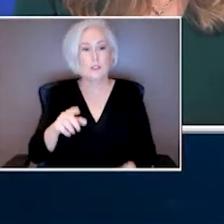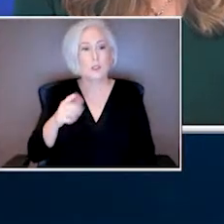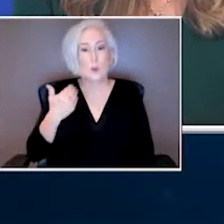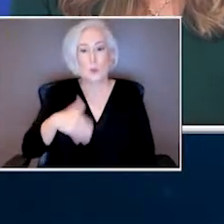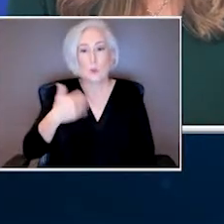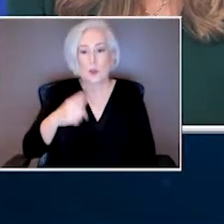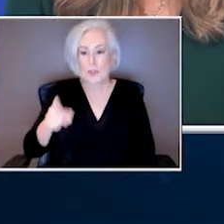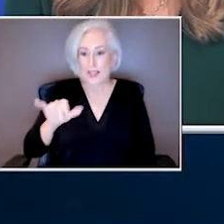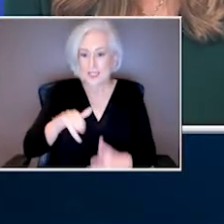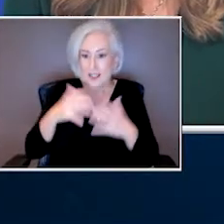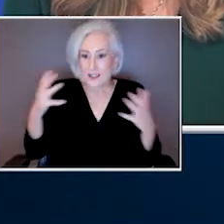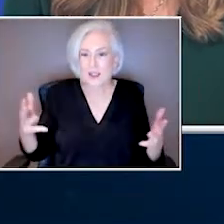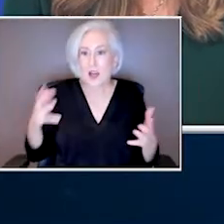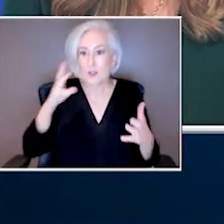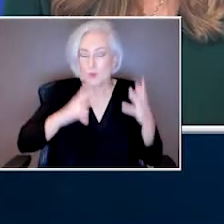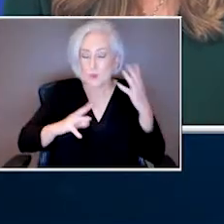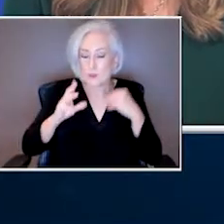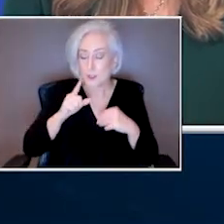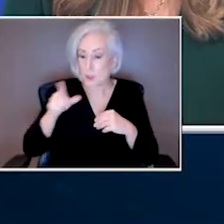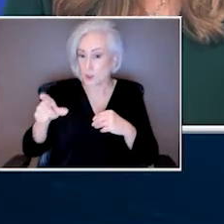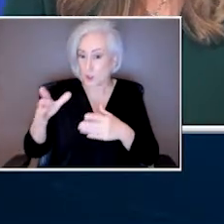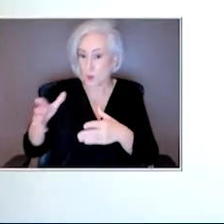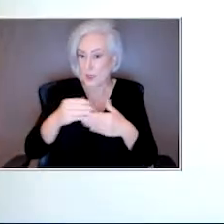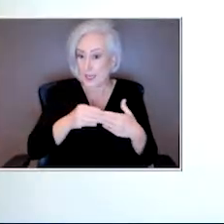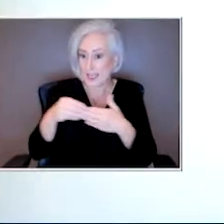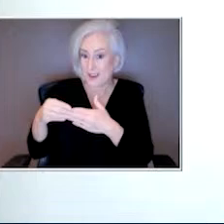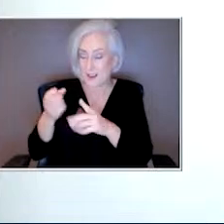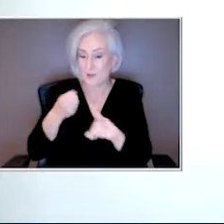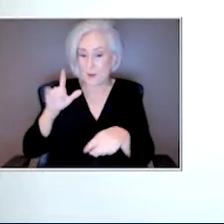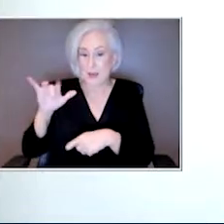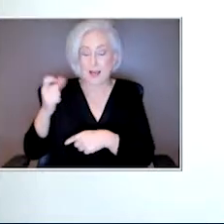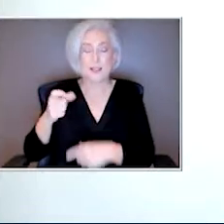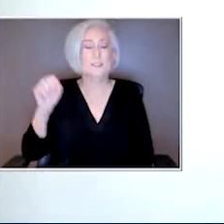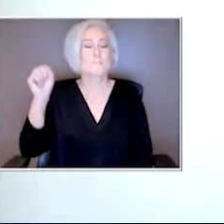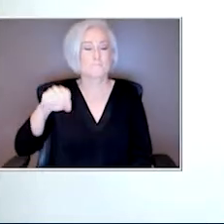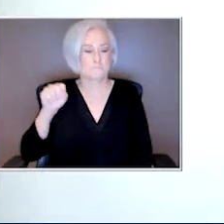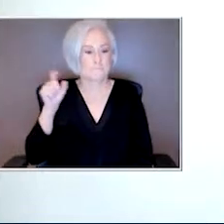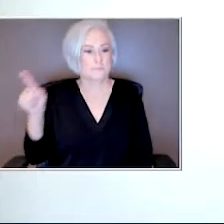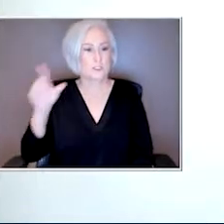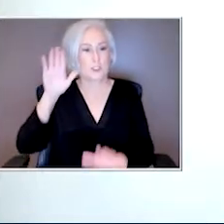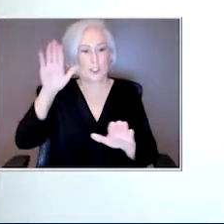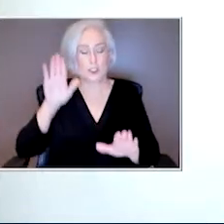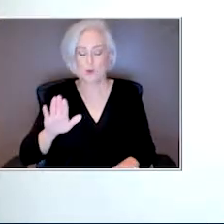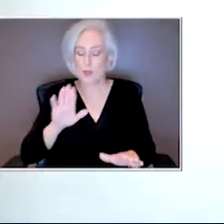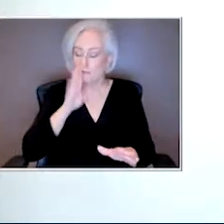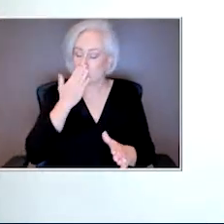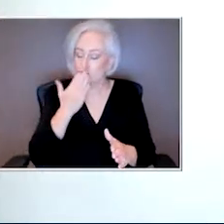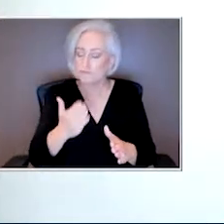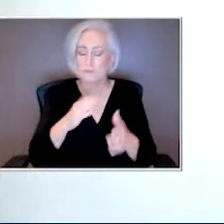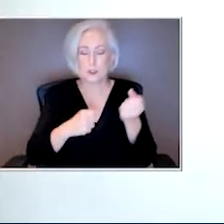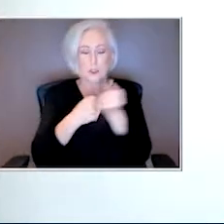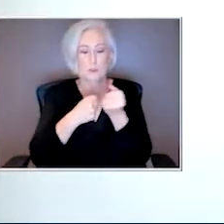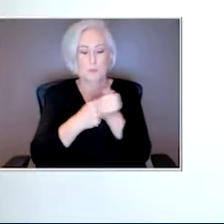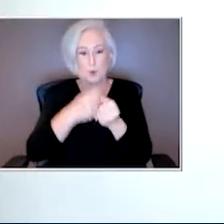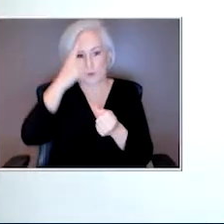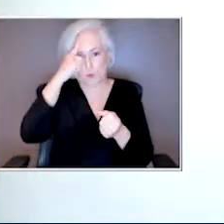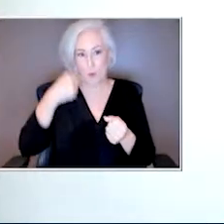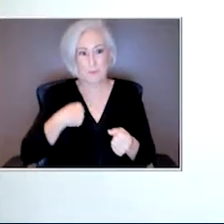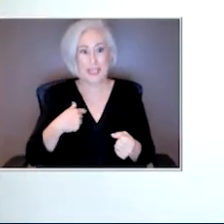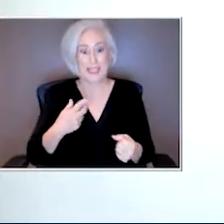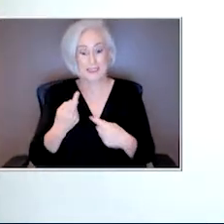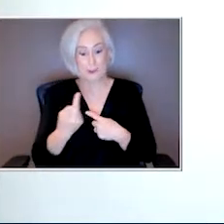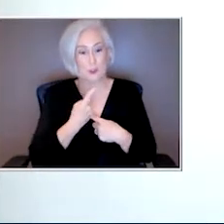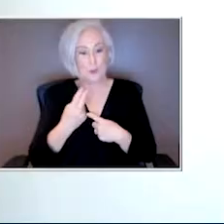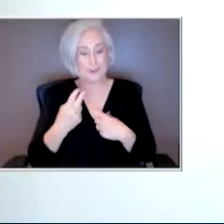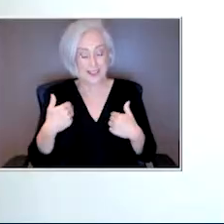from Alex? Yeah, she's been great. So honestly, such a supportive advocate for me, being so young also.